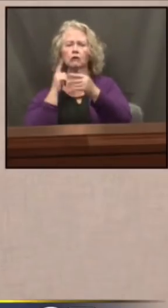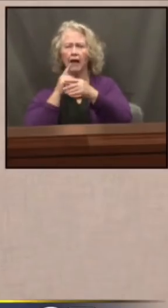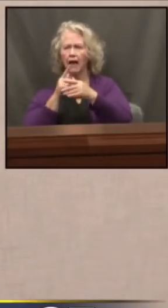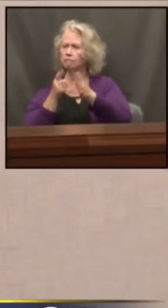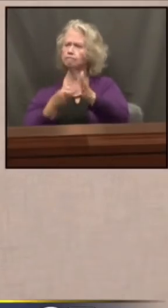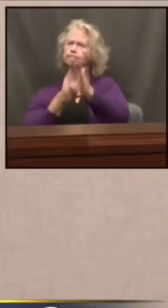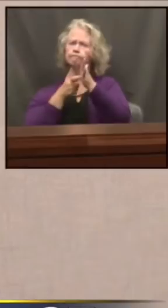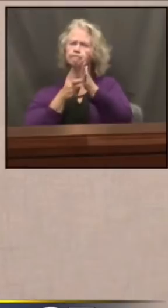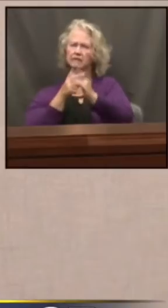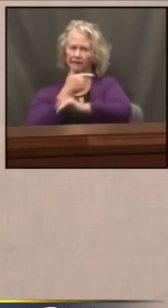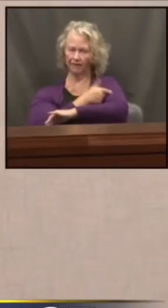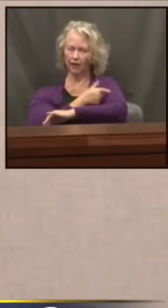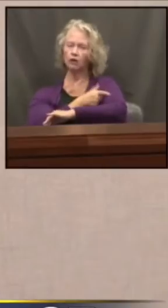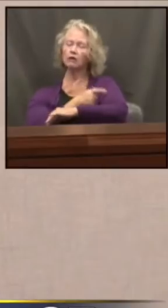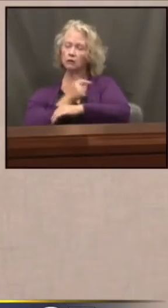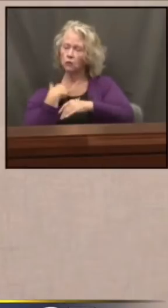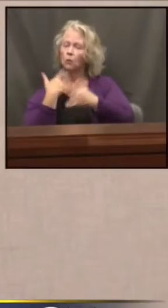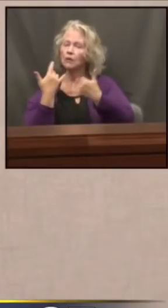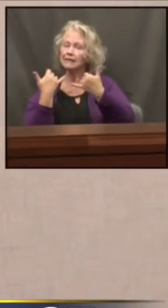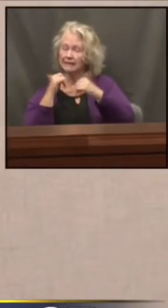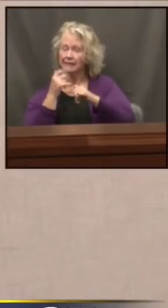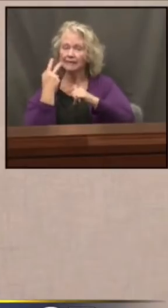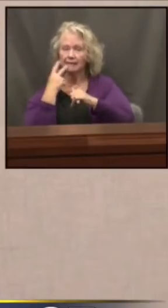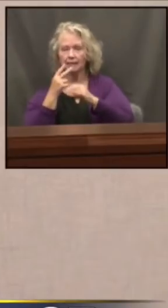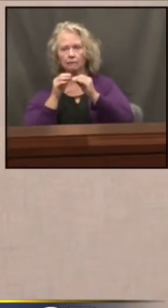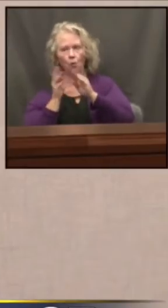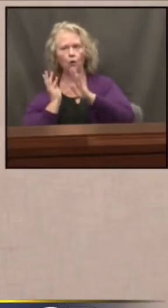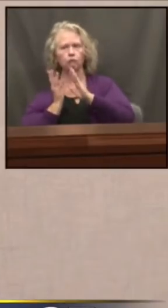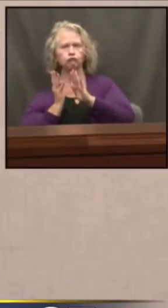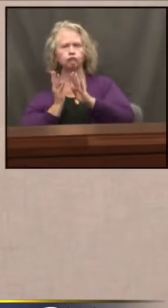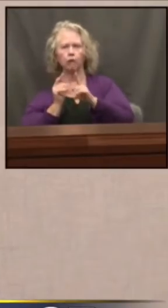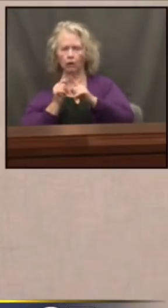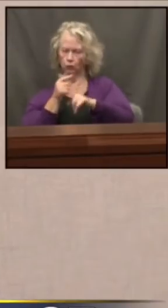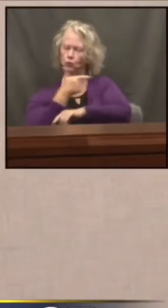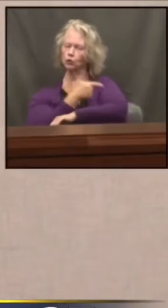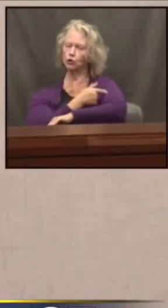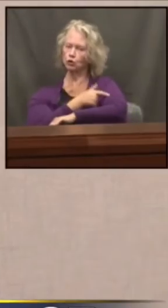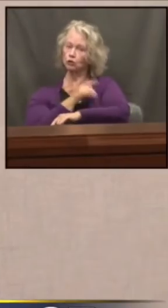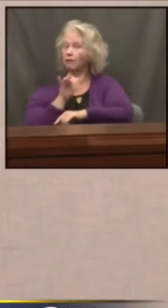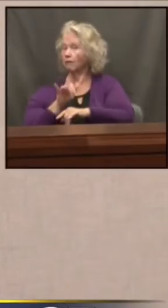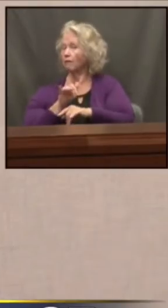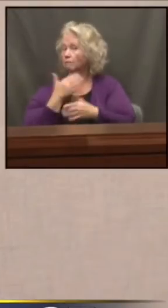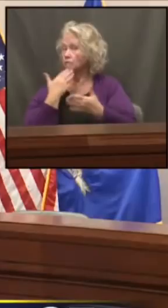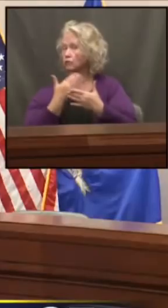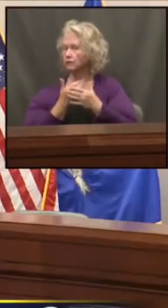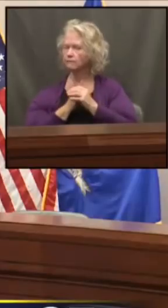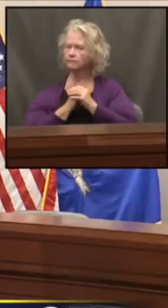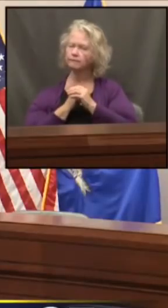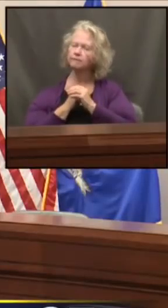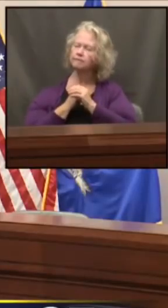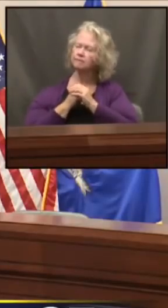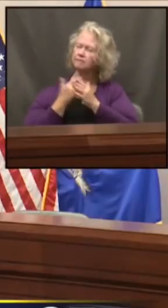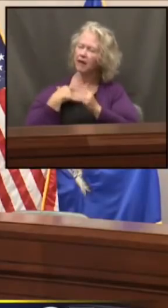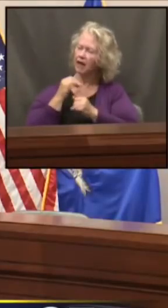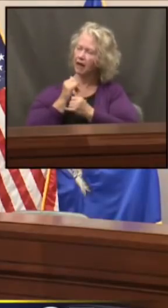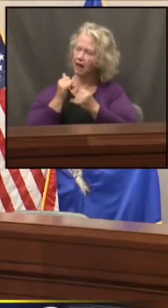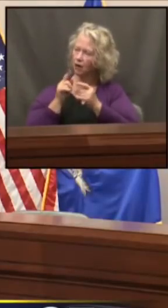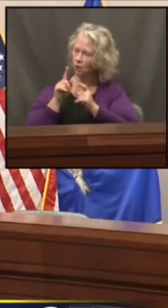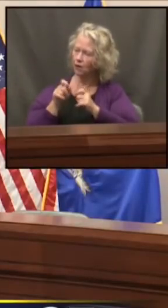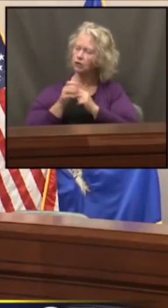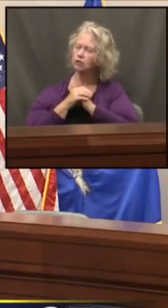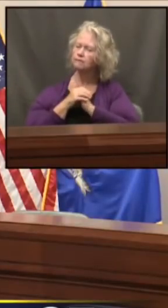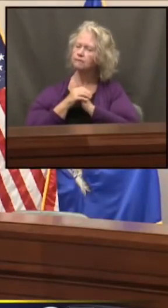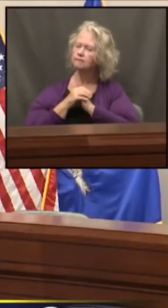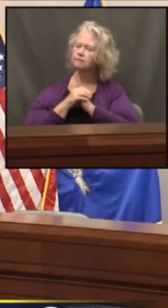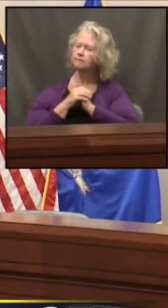So we are considering to see a pretty steady stream, which is very encouraging. And one last one, what are we seeing in